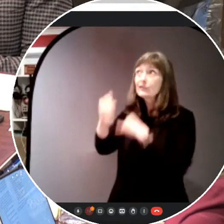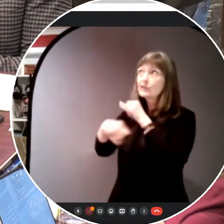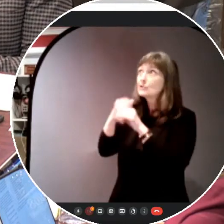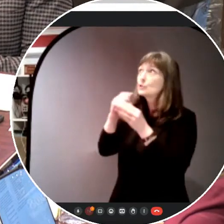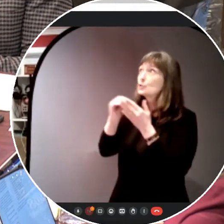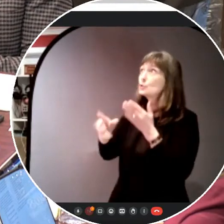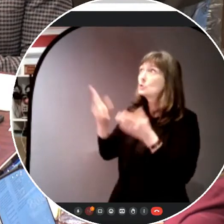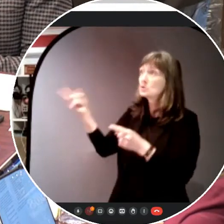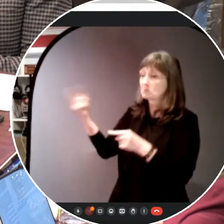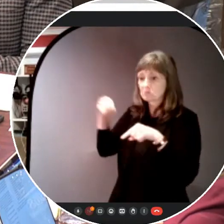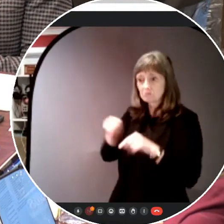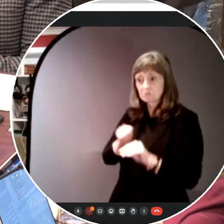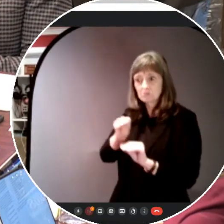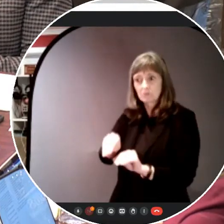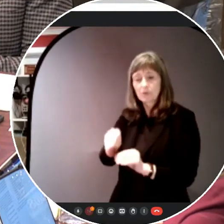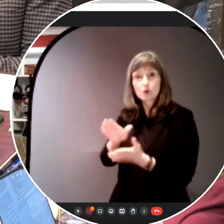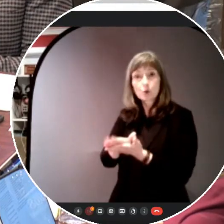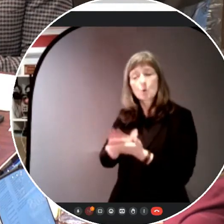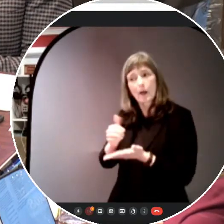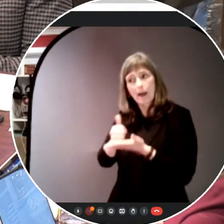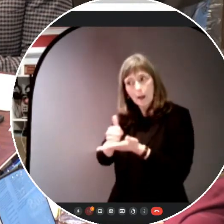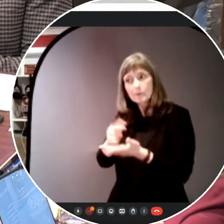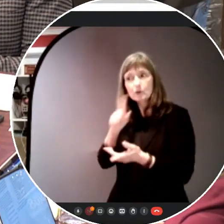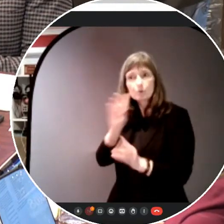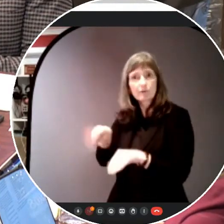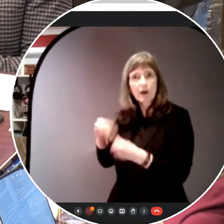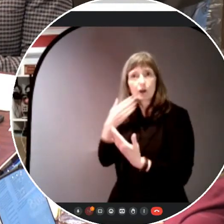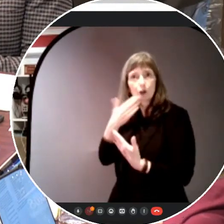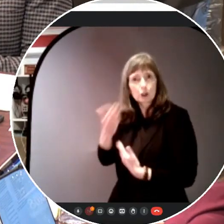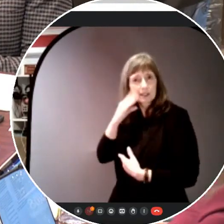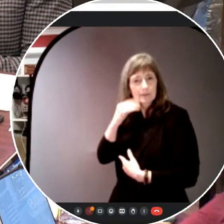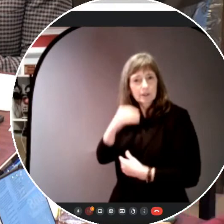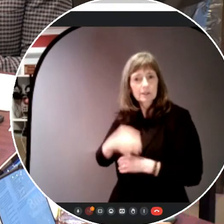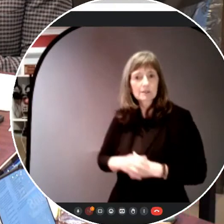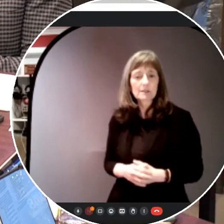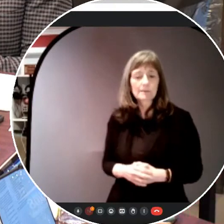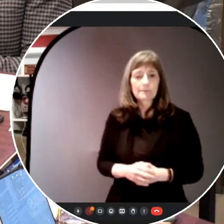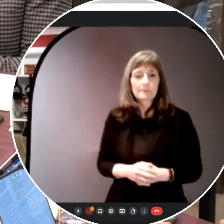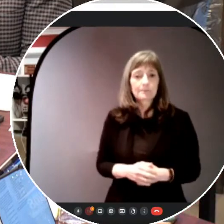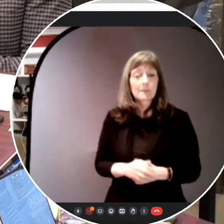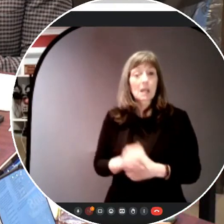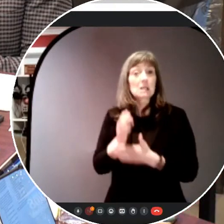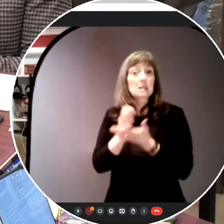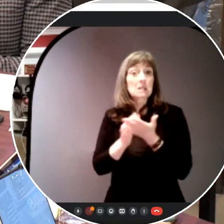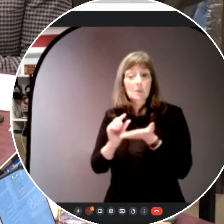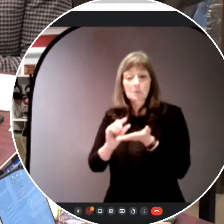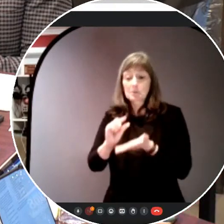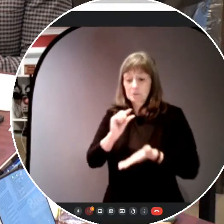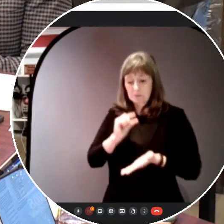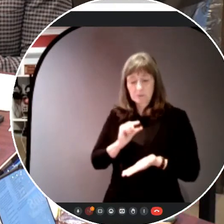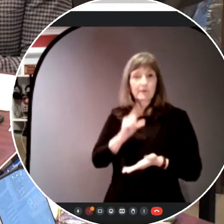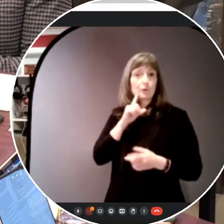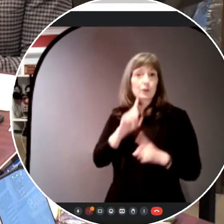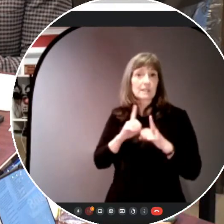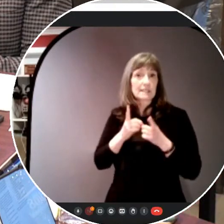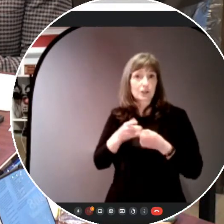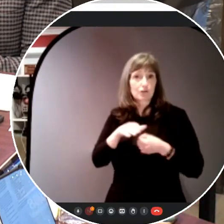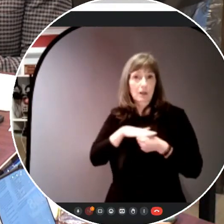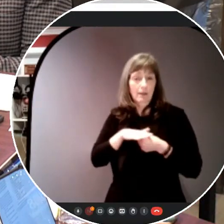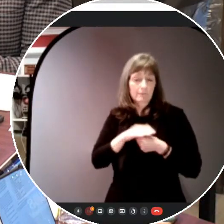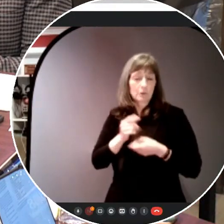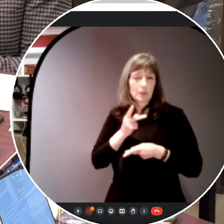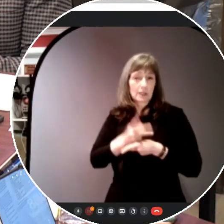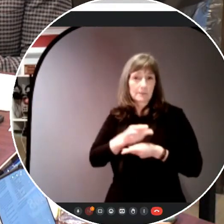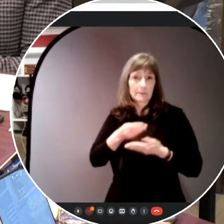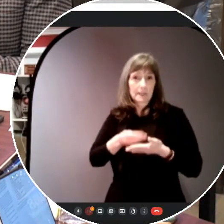them and give them the experience. There is a small part that's kept at the district level, so we can